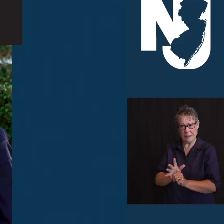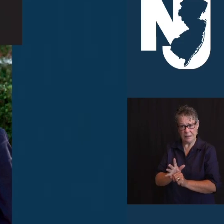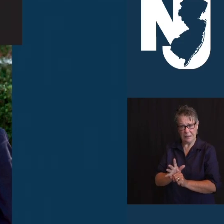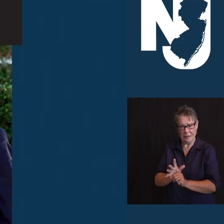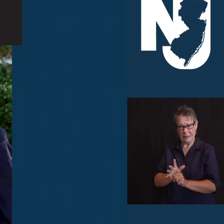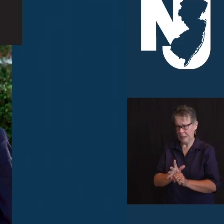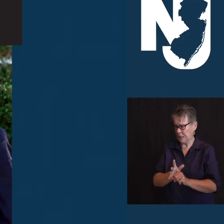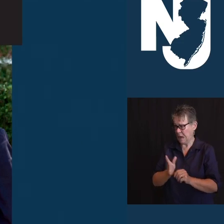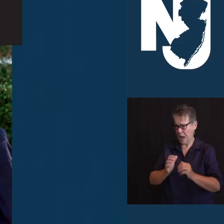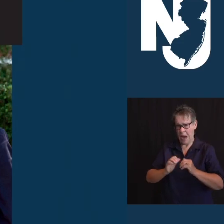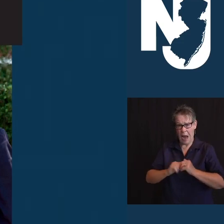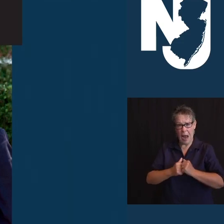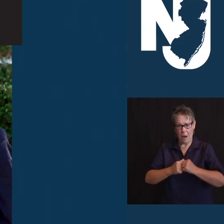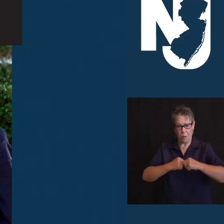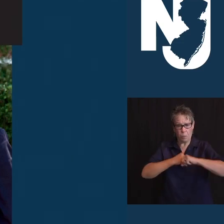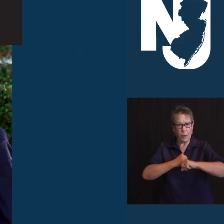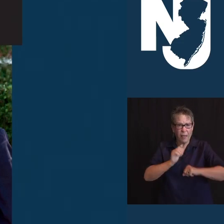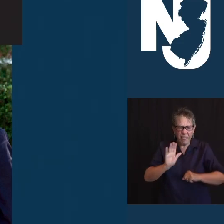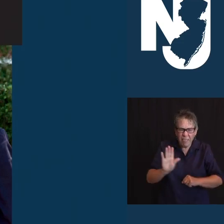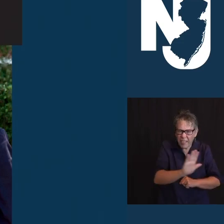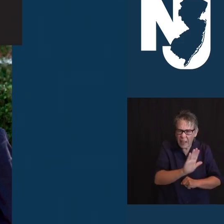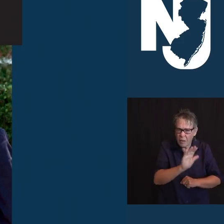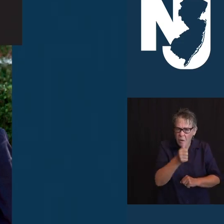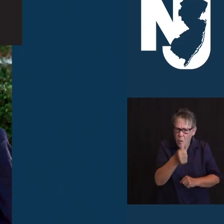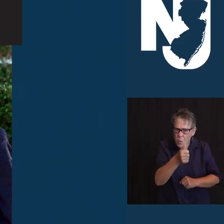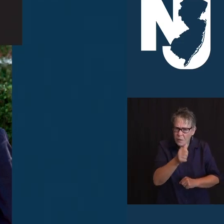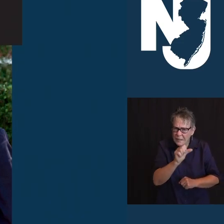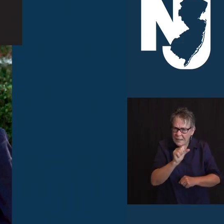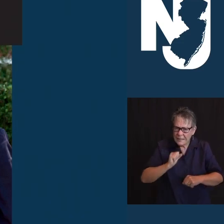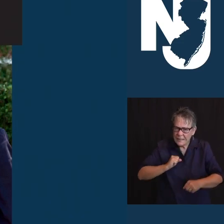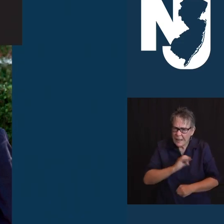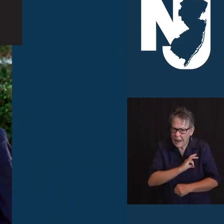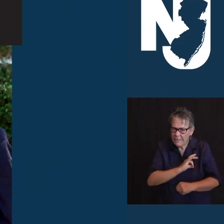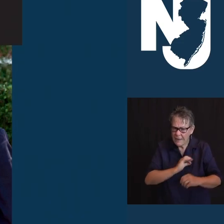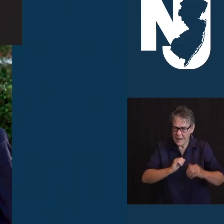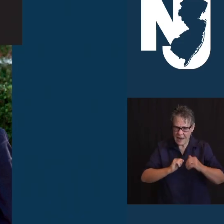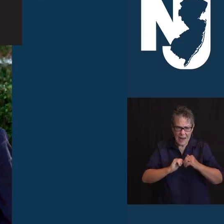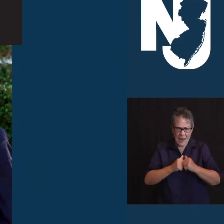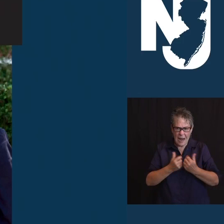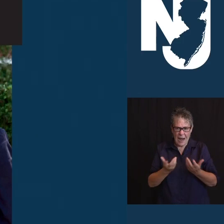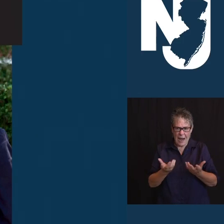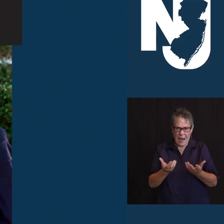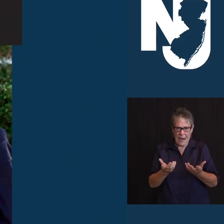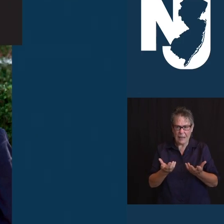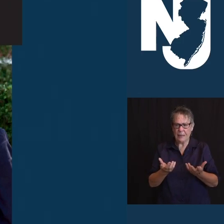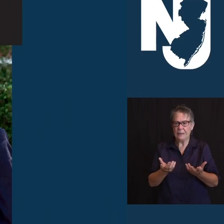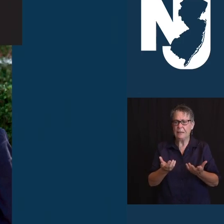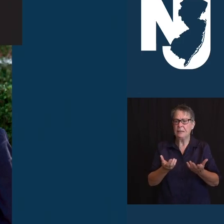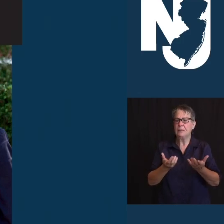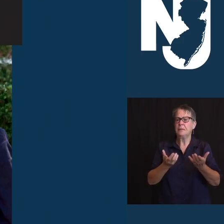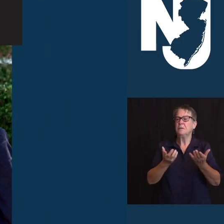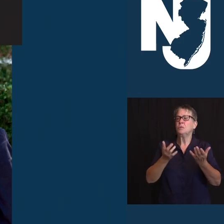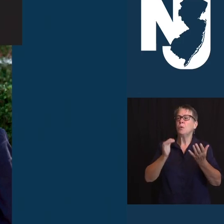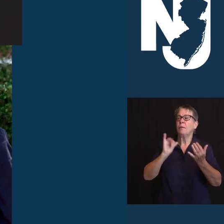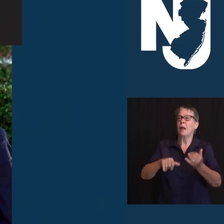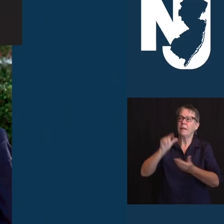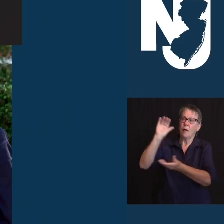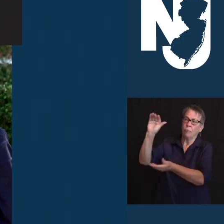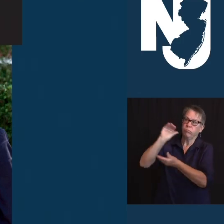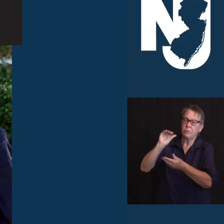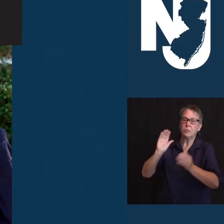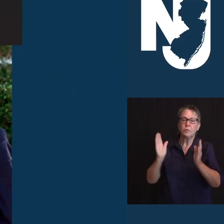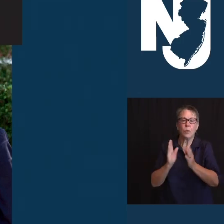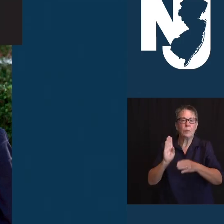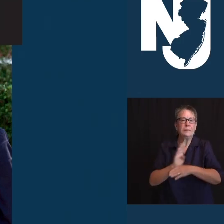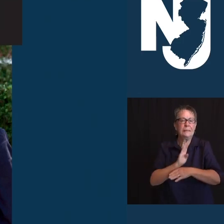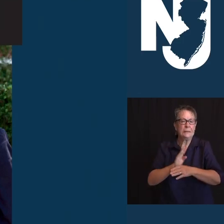EDA small business loan has allowed them to continue operations and pay their employees. The EDA's assistance has been vital to keeping